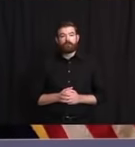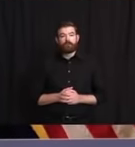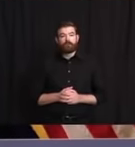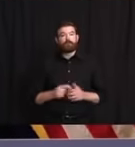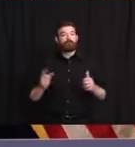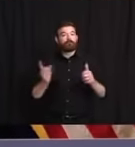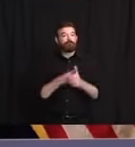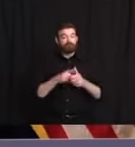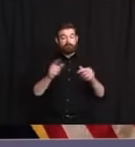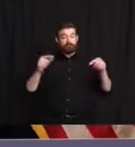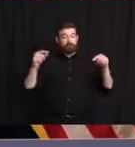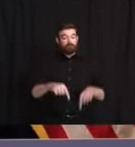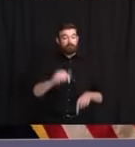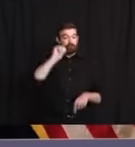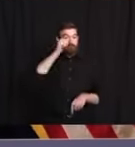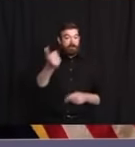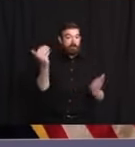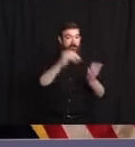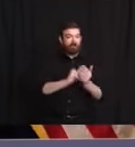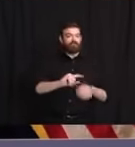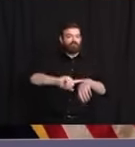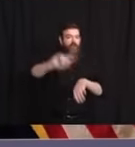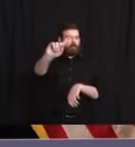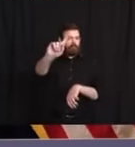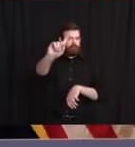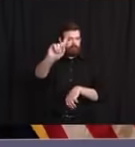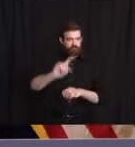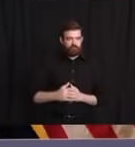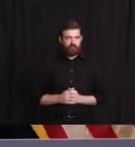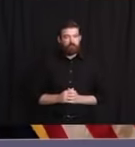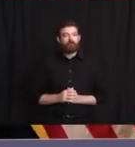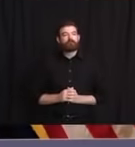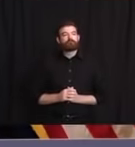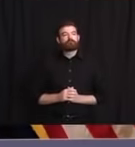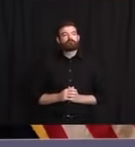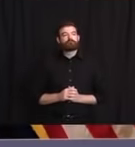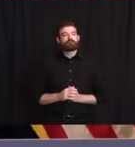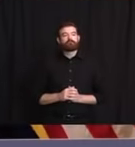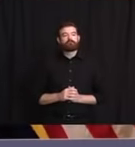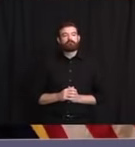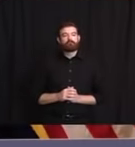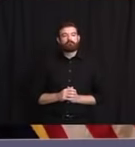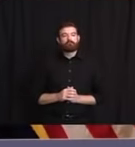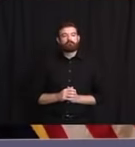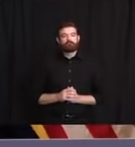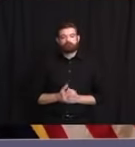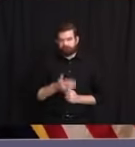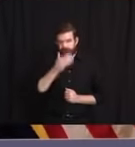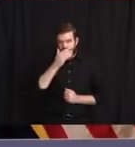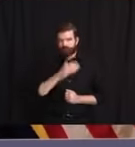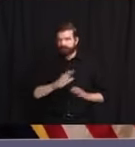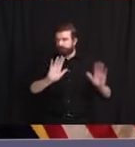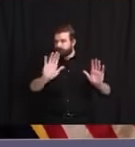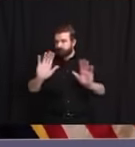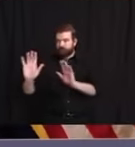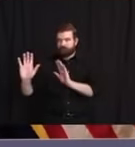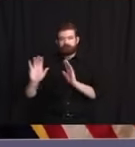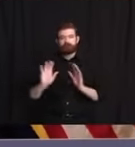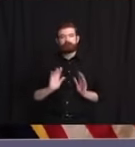o'clock, unless you hear otherwise. I'm going to mask up as I say my farewell, Judy, if that's all right with